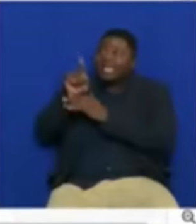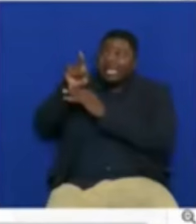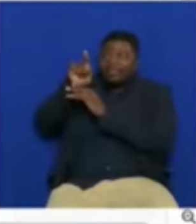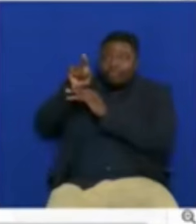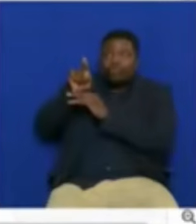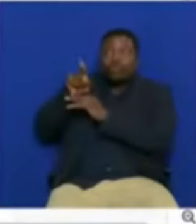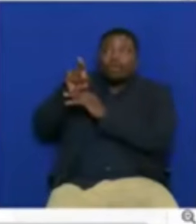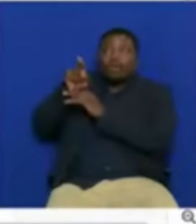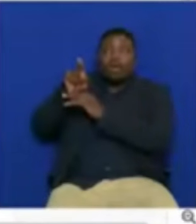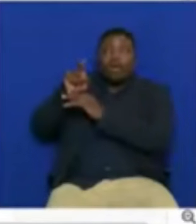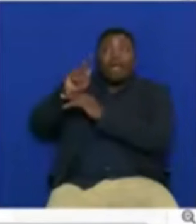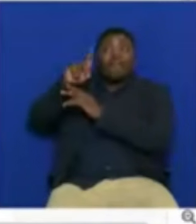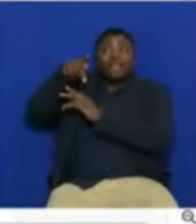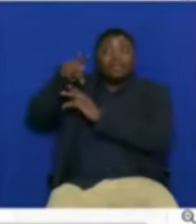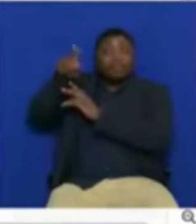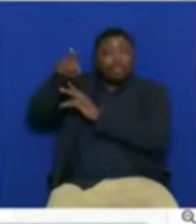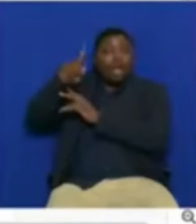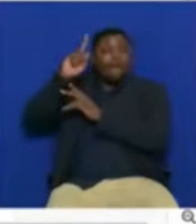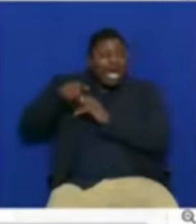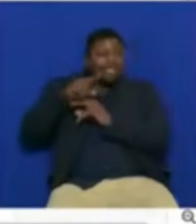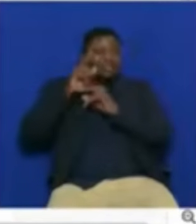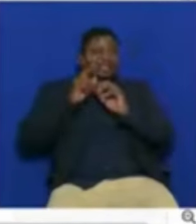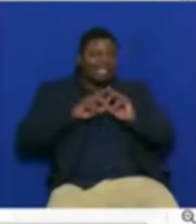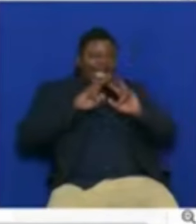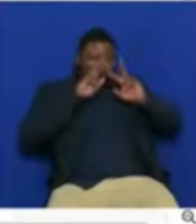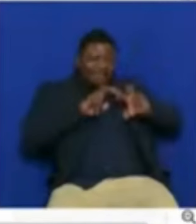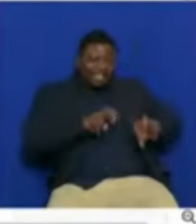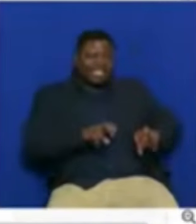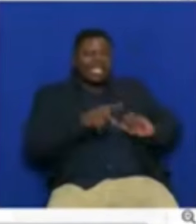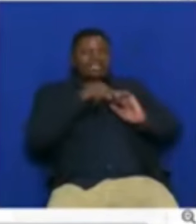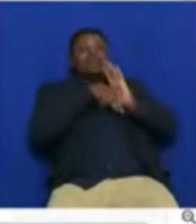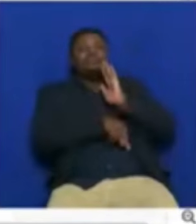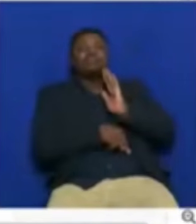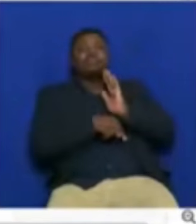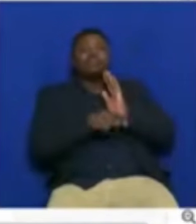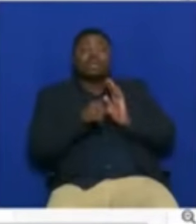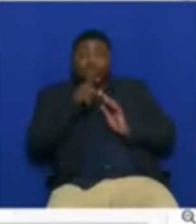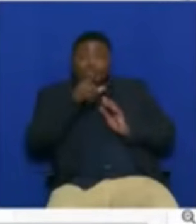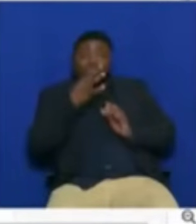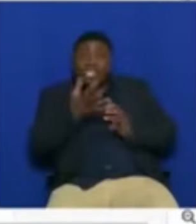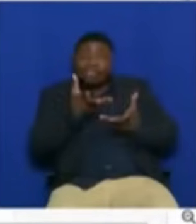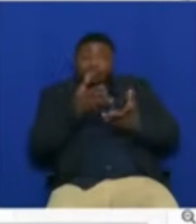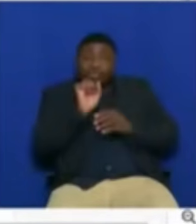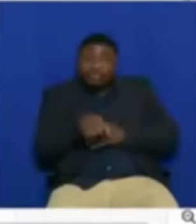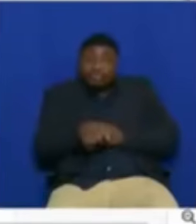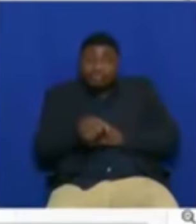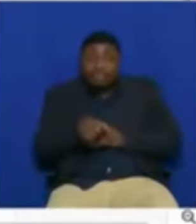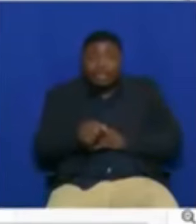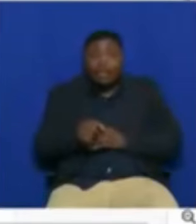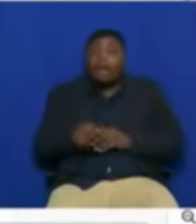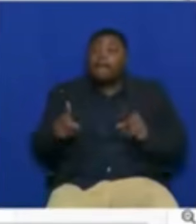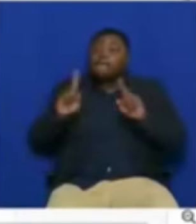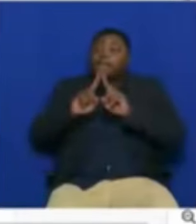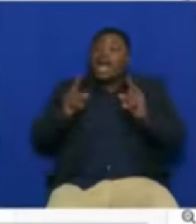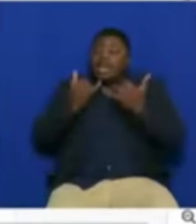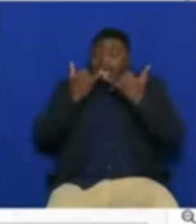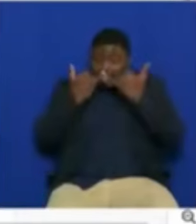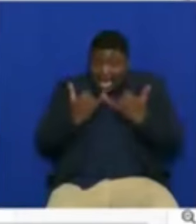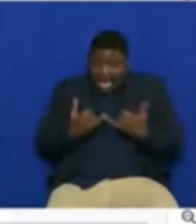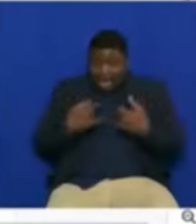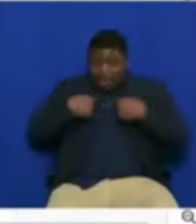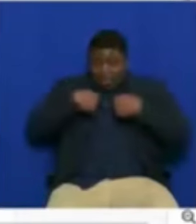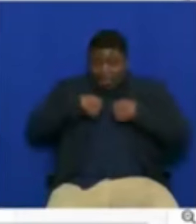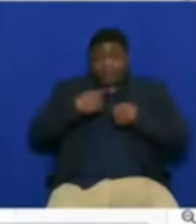of your evidence. But what I'm putting to you, or what I'm suggesting with you, is